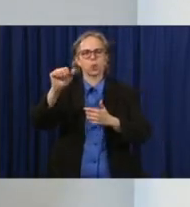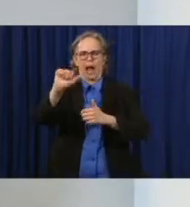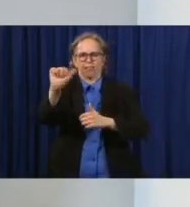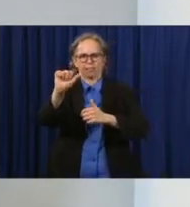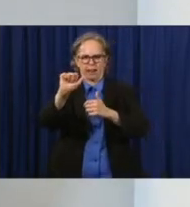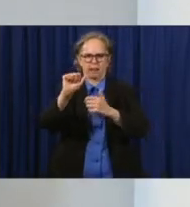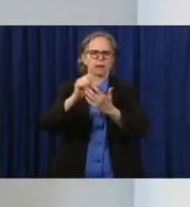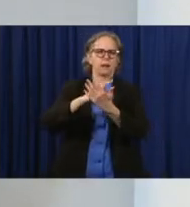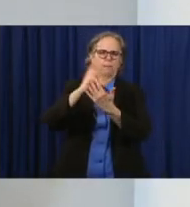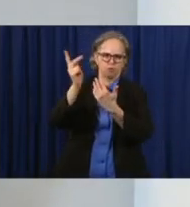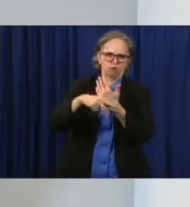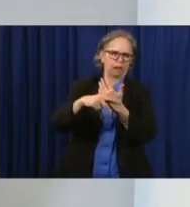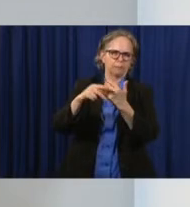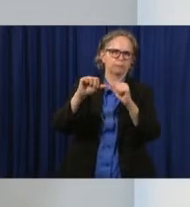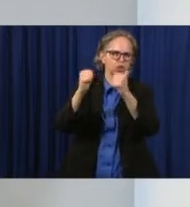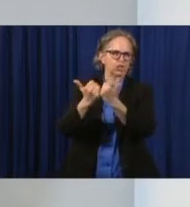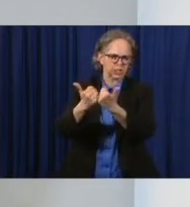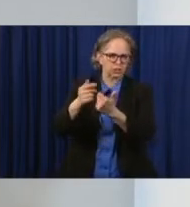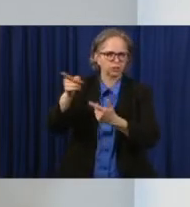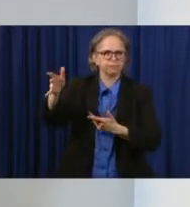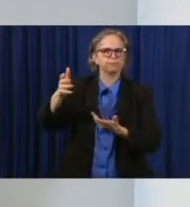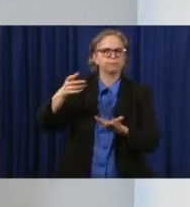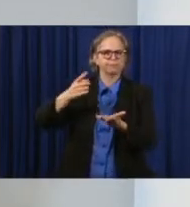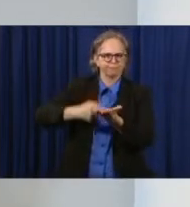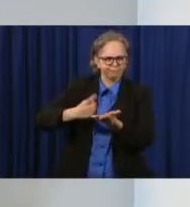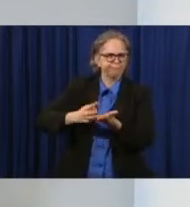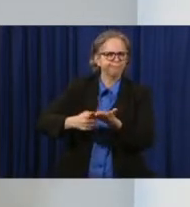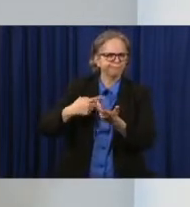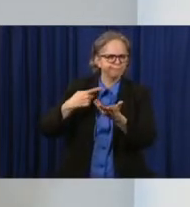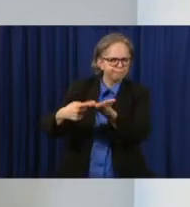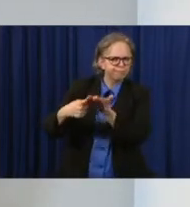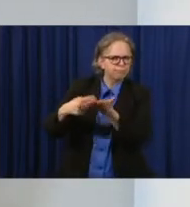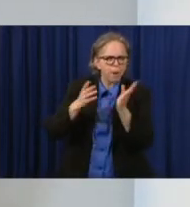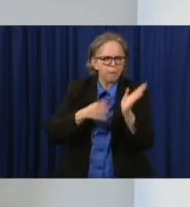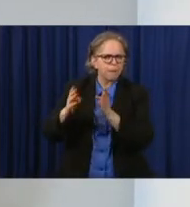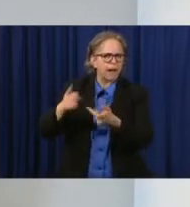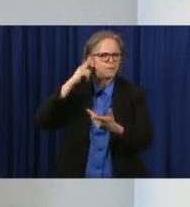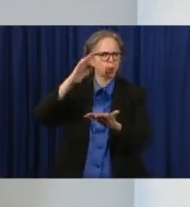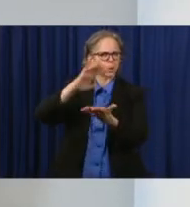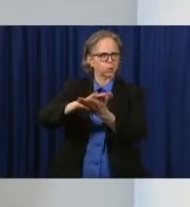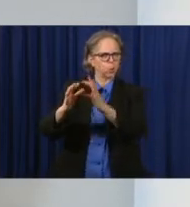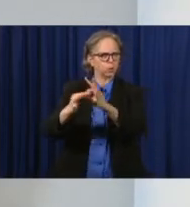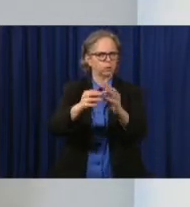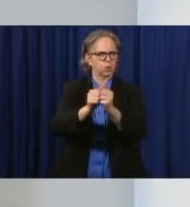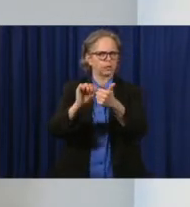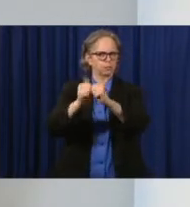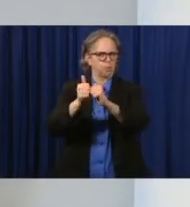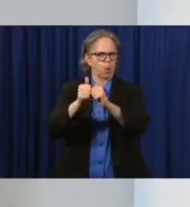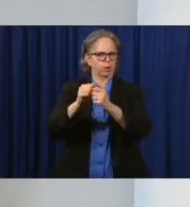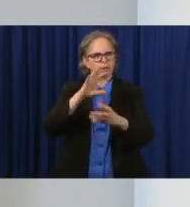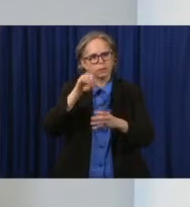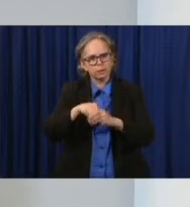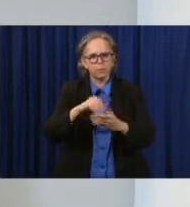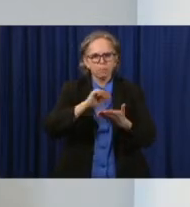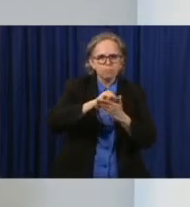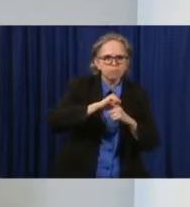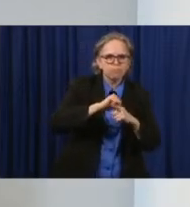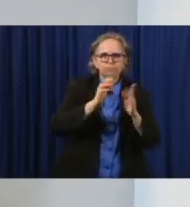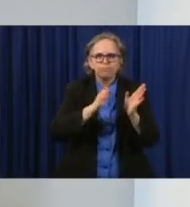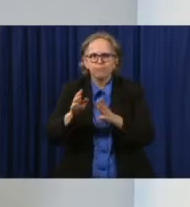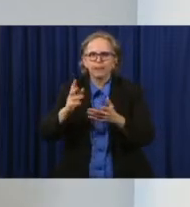protocols for training and preparation for school-sanctioned sports. We know that this school year is nearing the